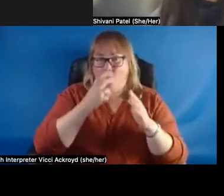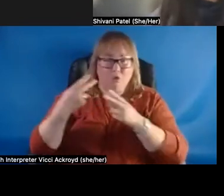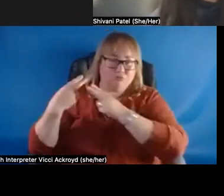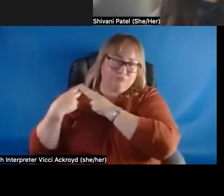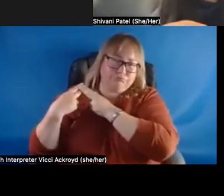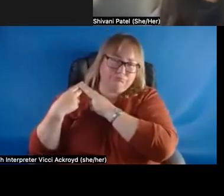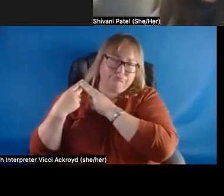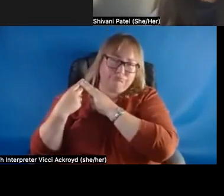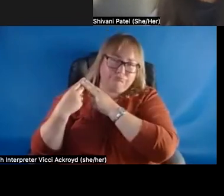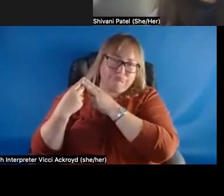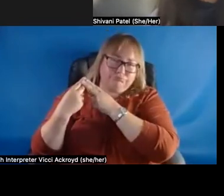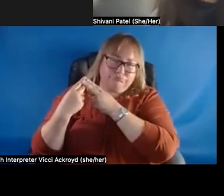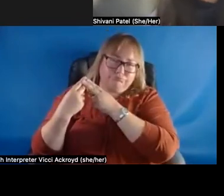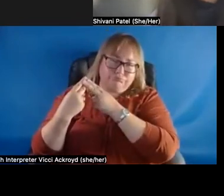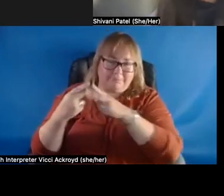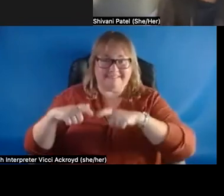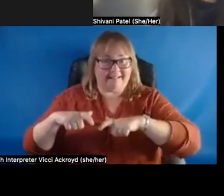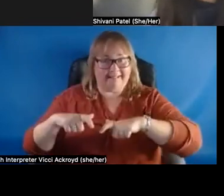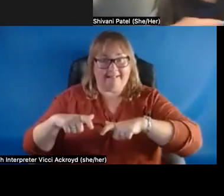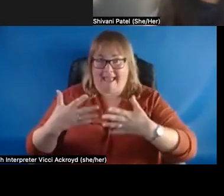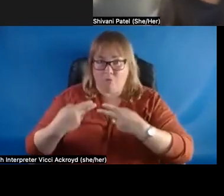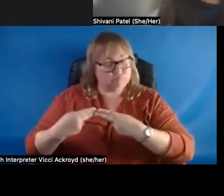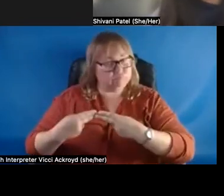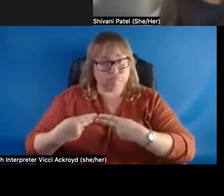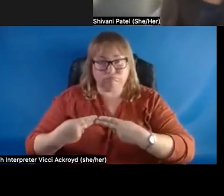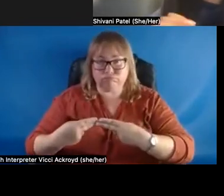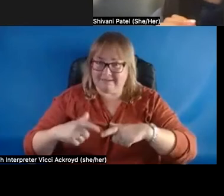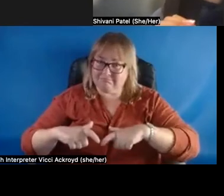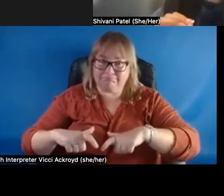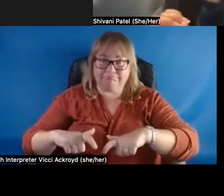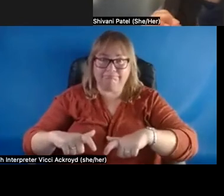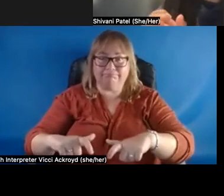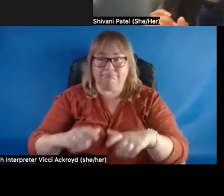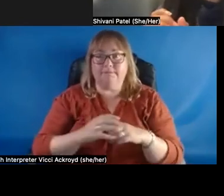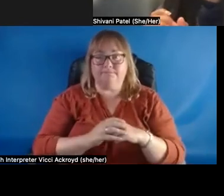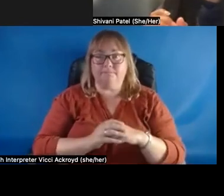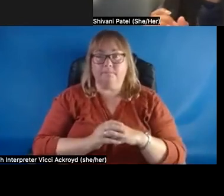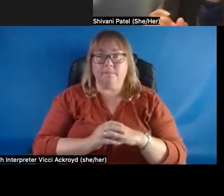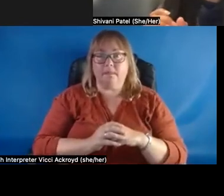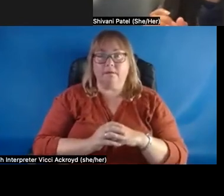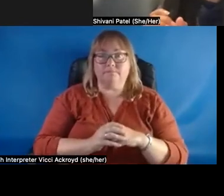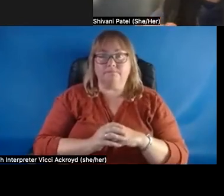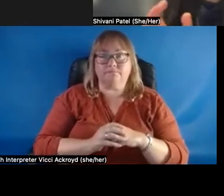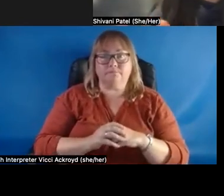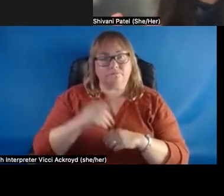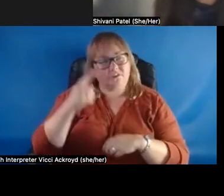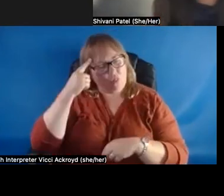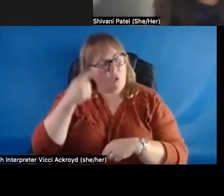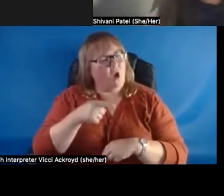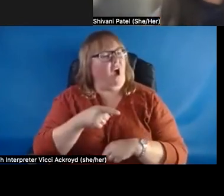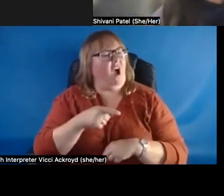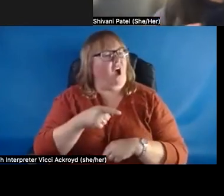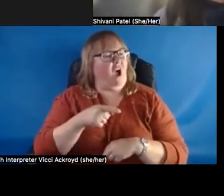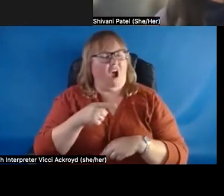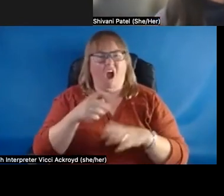like in practice today. And I think a lot of people generally may assume that it's has discontinued,